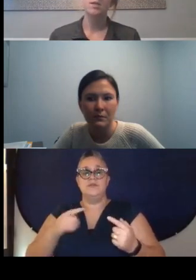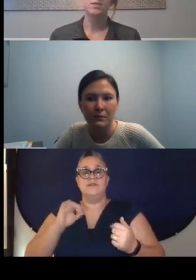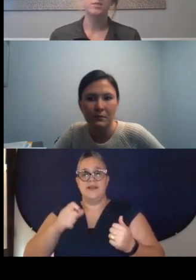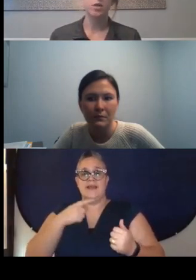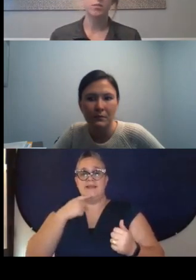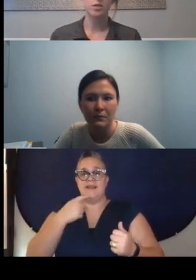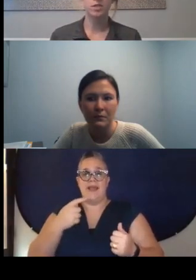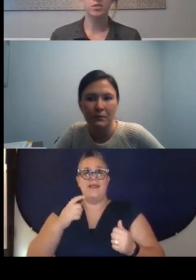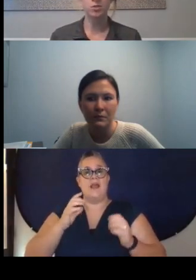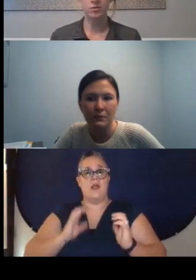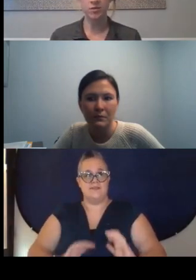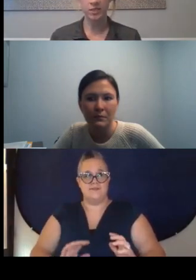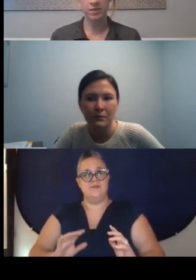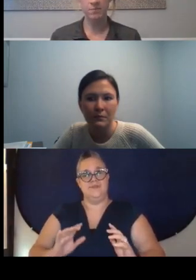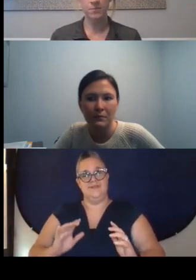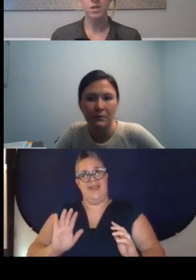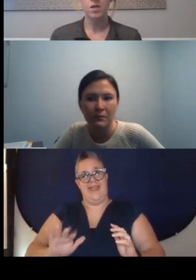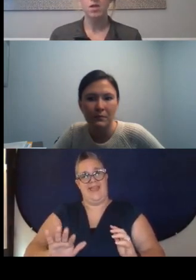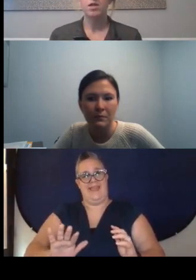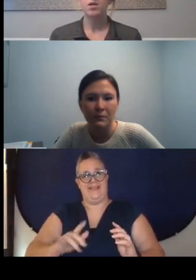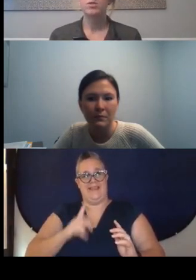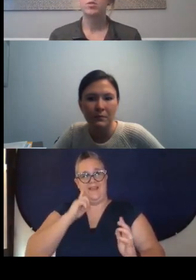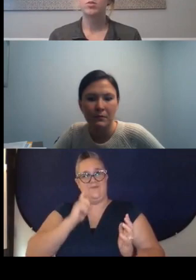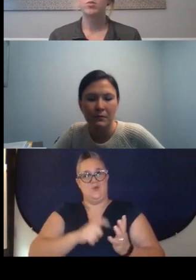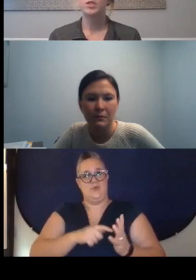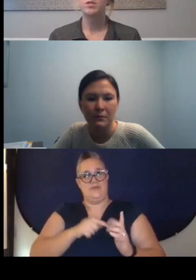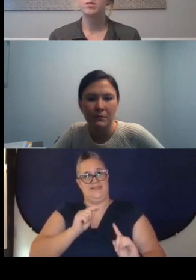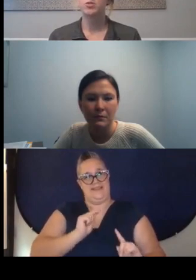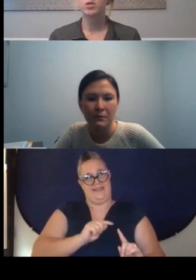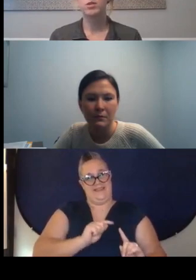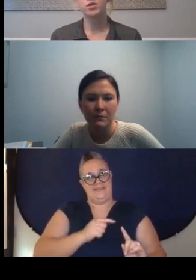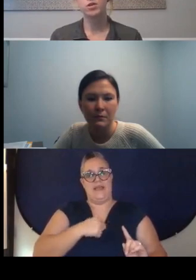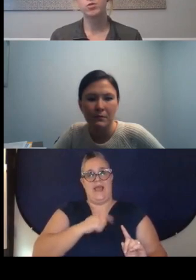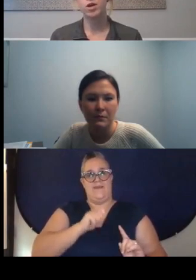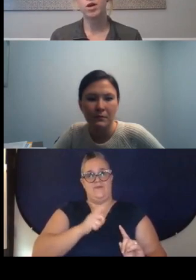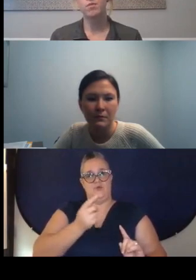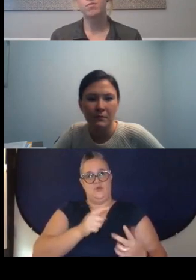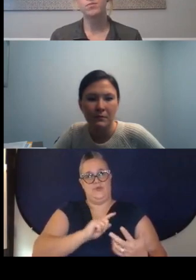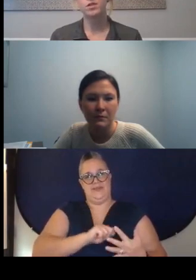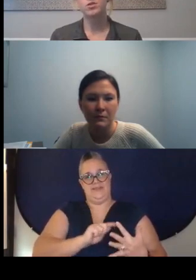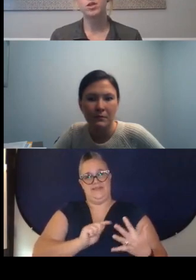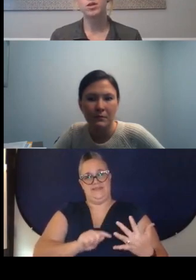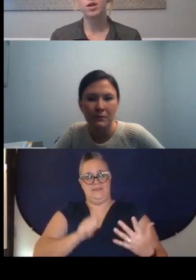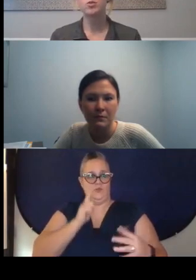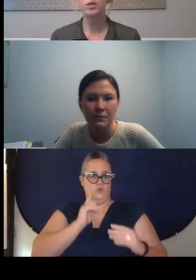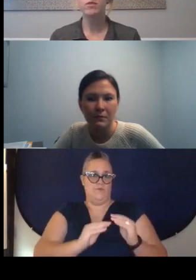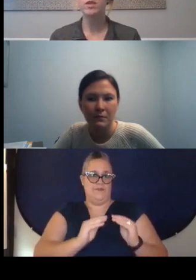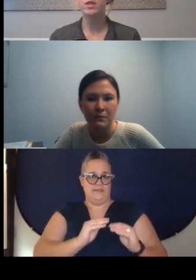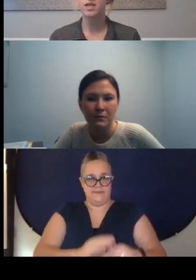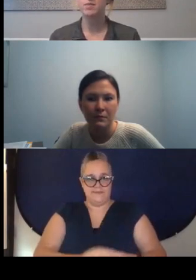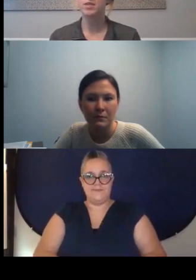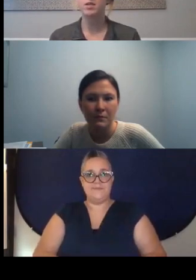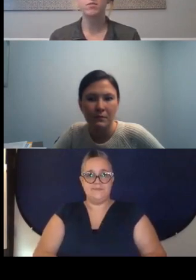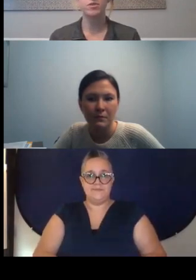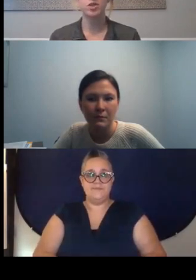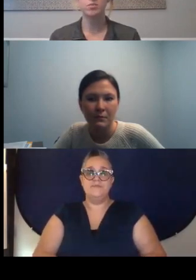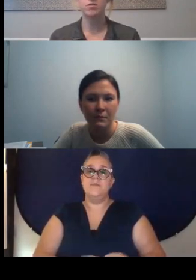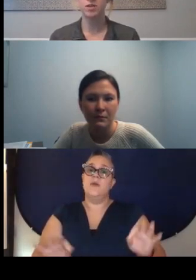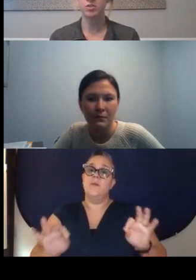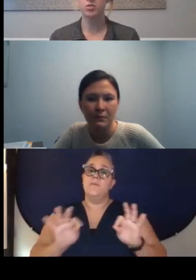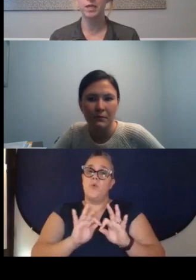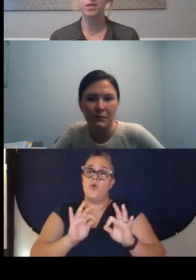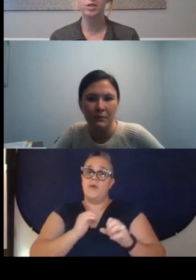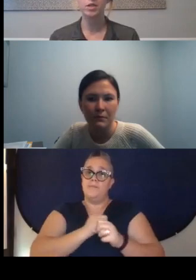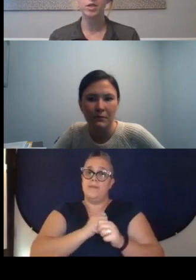happening and this is what I'm going to need to do to fix it. They also need to make sure that they're doing everything in a timely and efficient